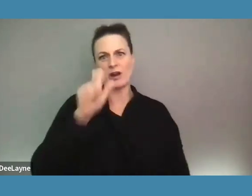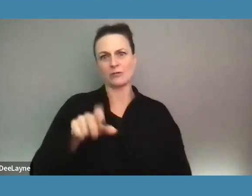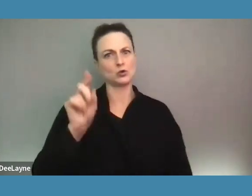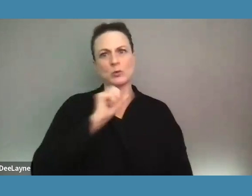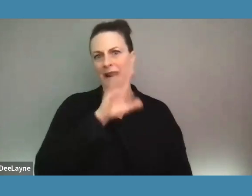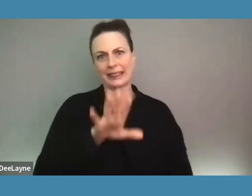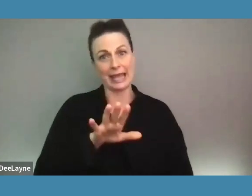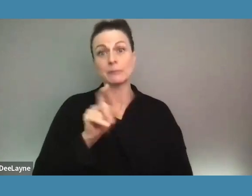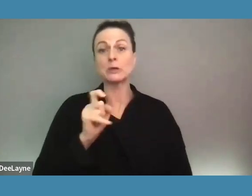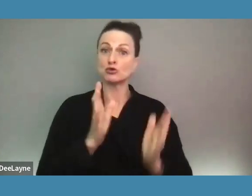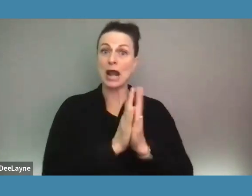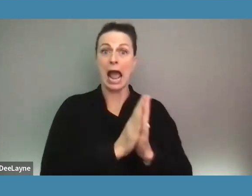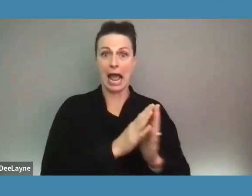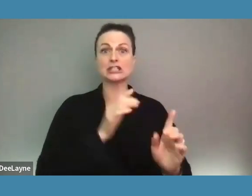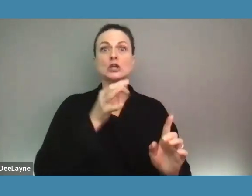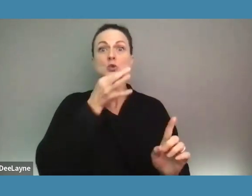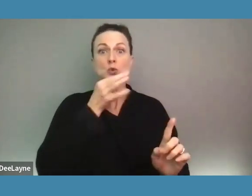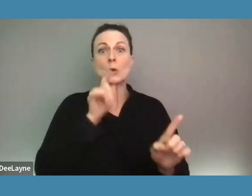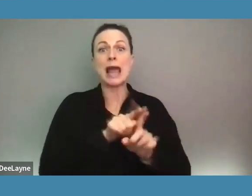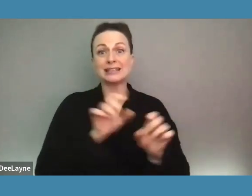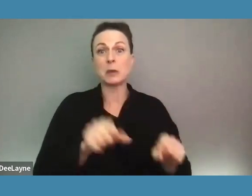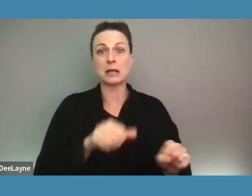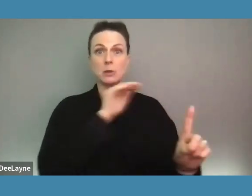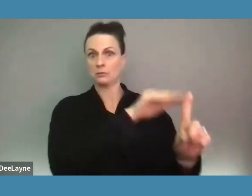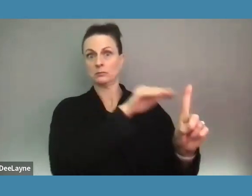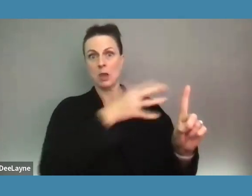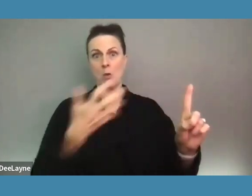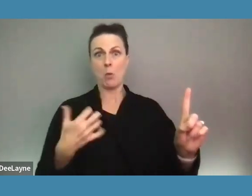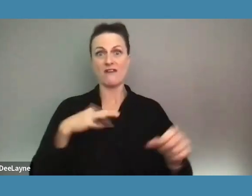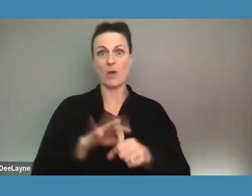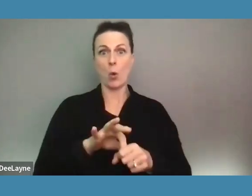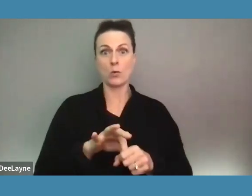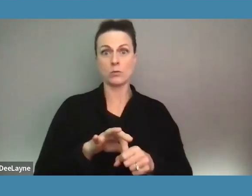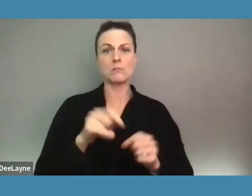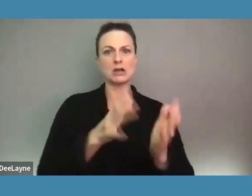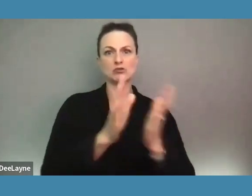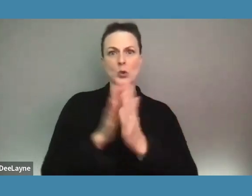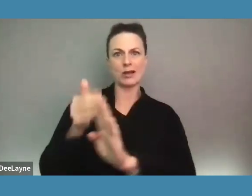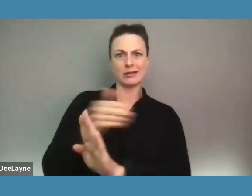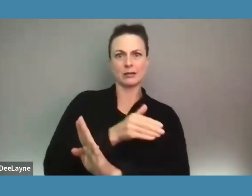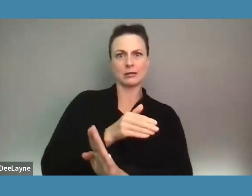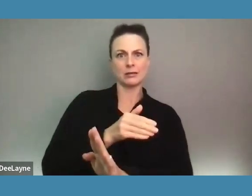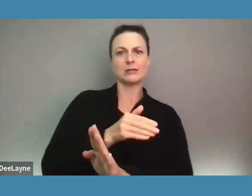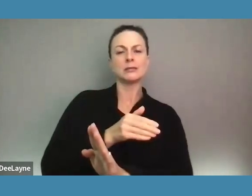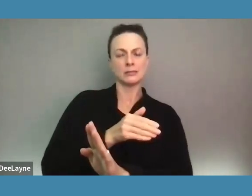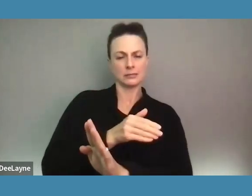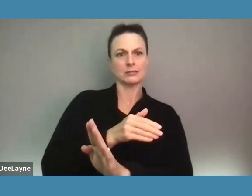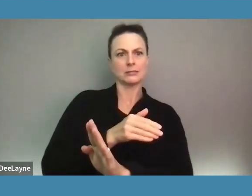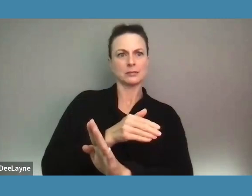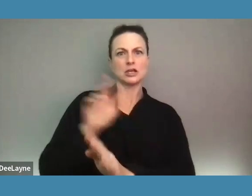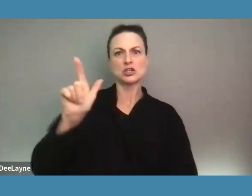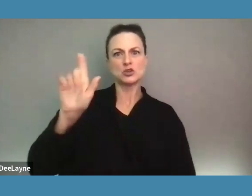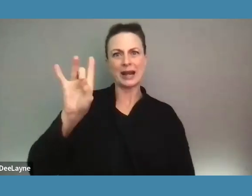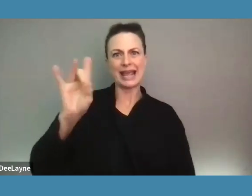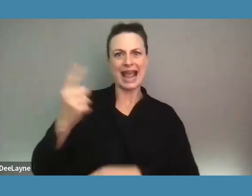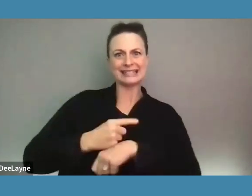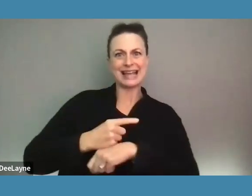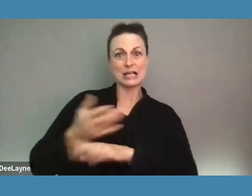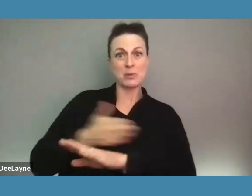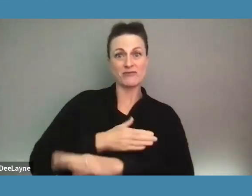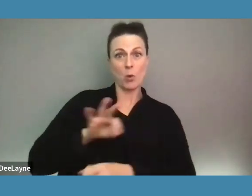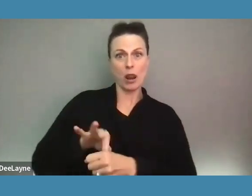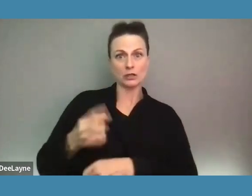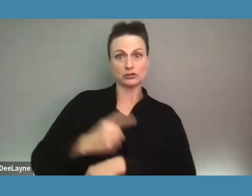you should ask them as soon as possible because they have to request it at least 4 weeks, 28 days before election